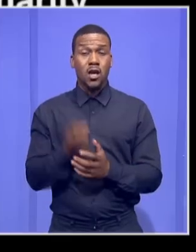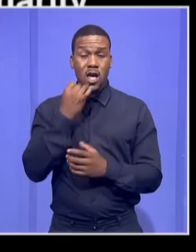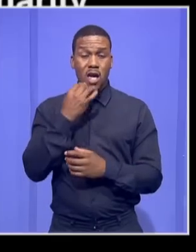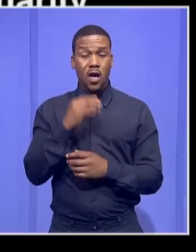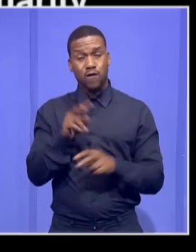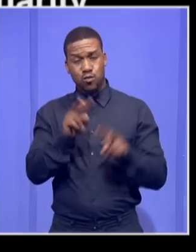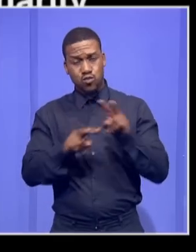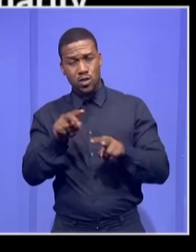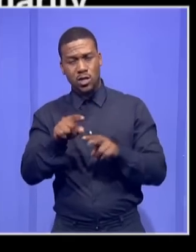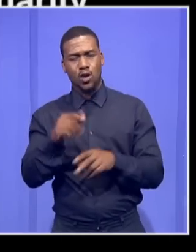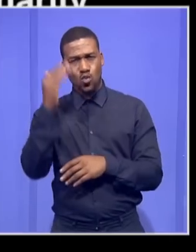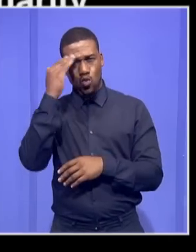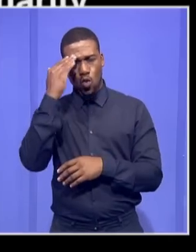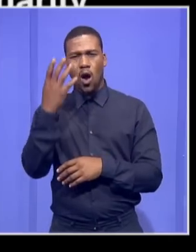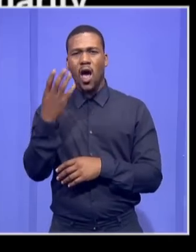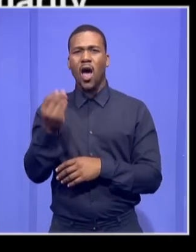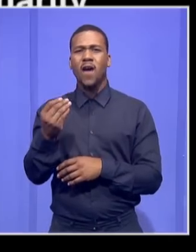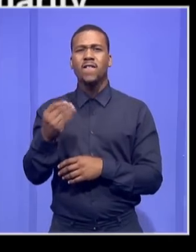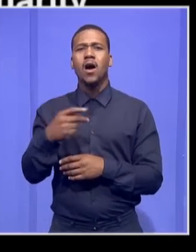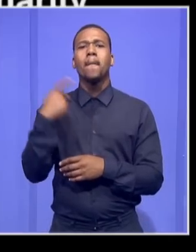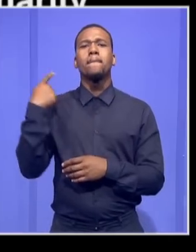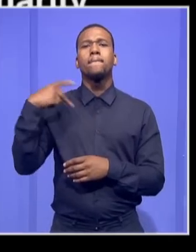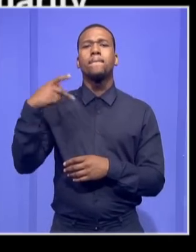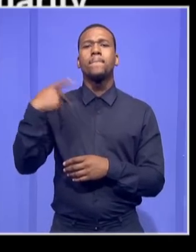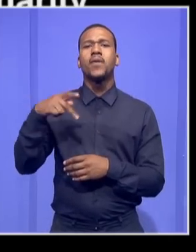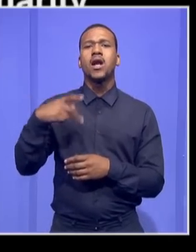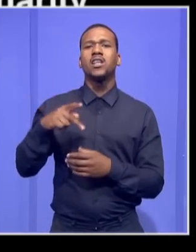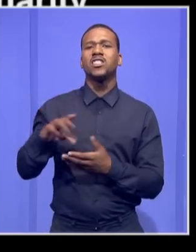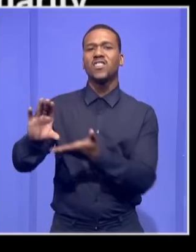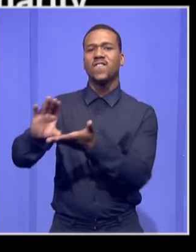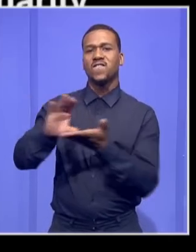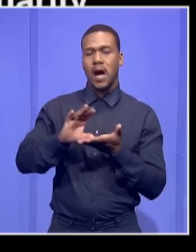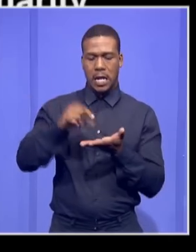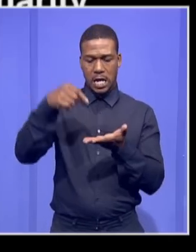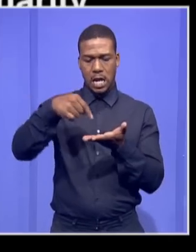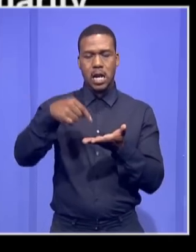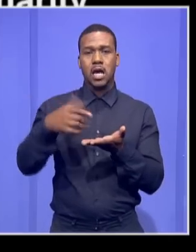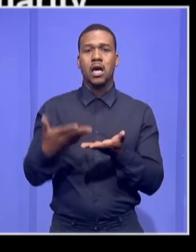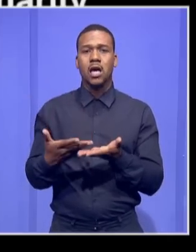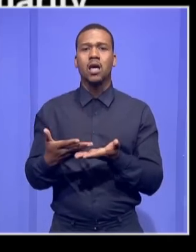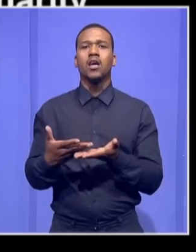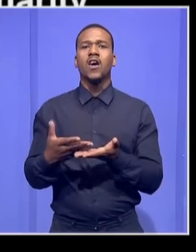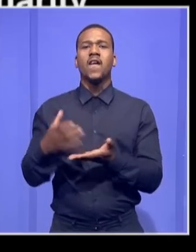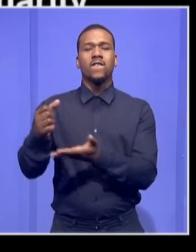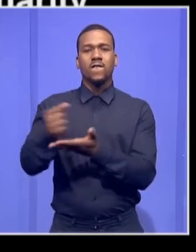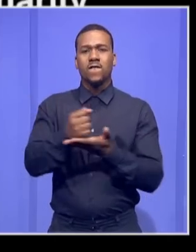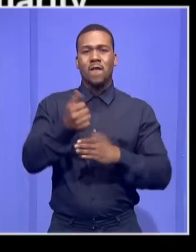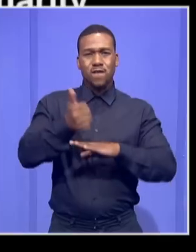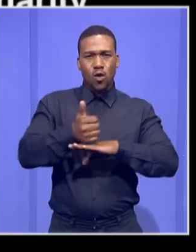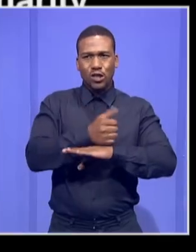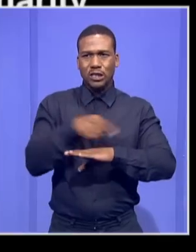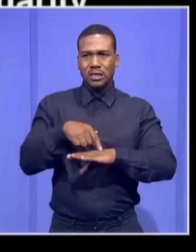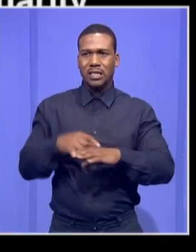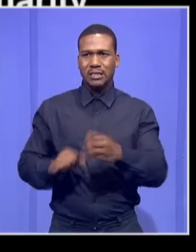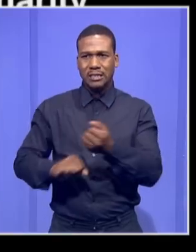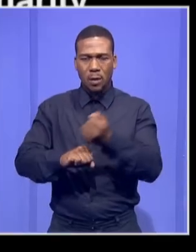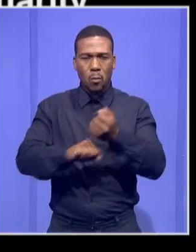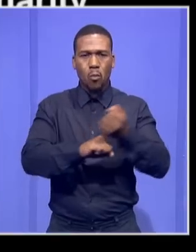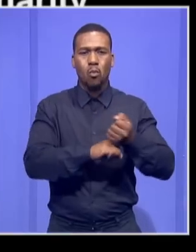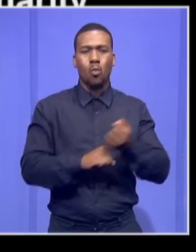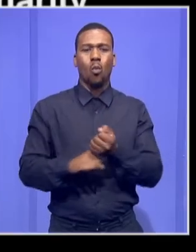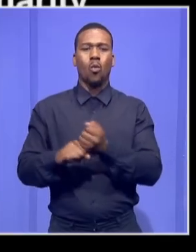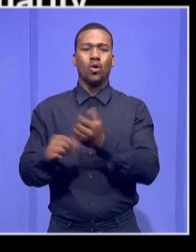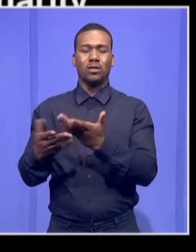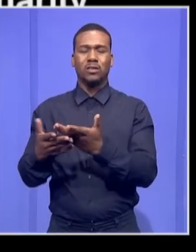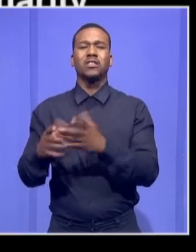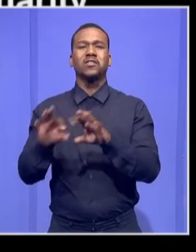Trust that was funded. The initiative there was just to make sure that the foundation is just to look into some of the key things that they are passionate about as the royal family.